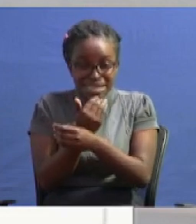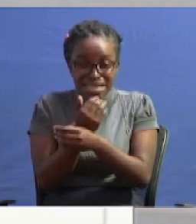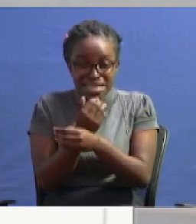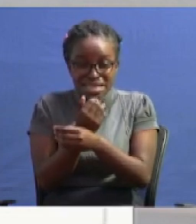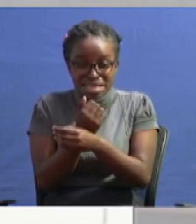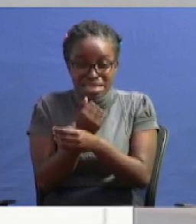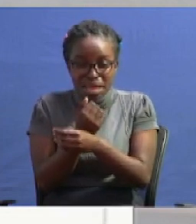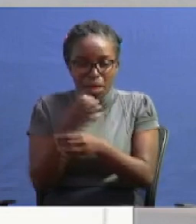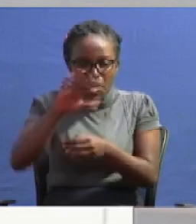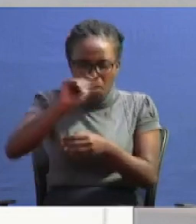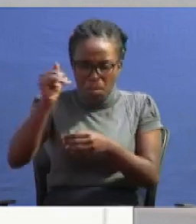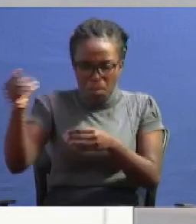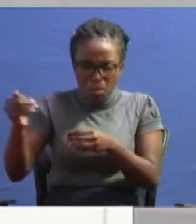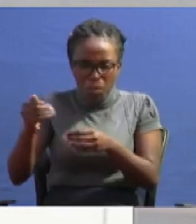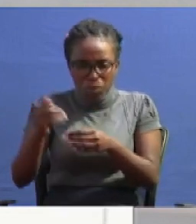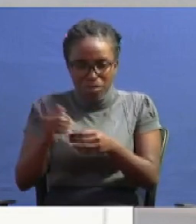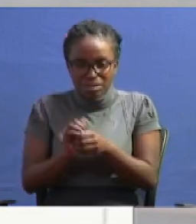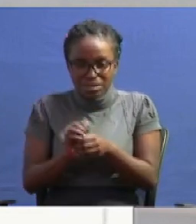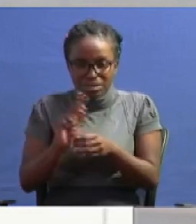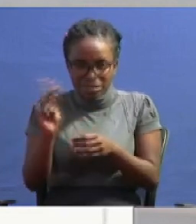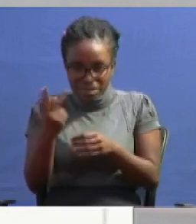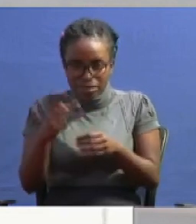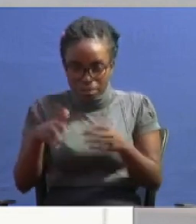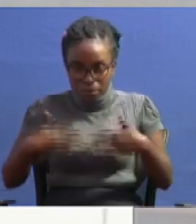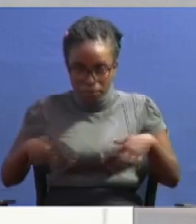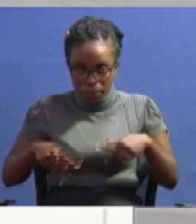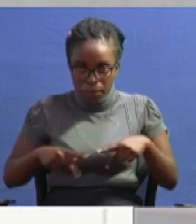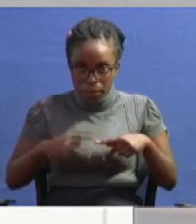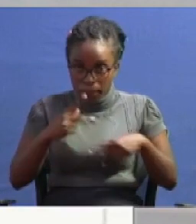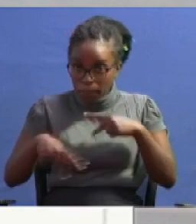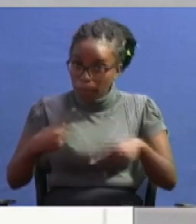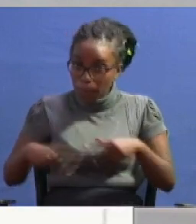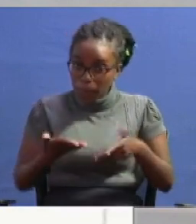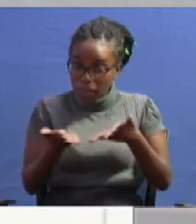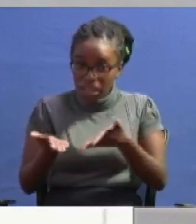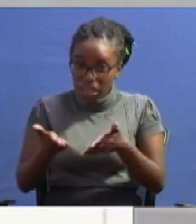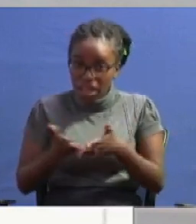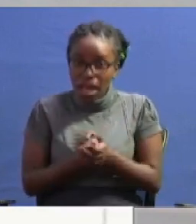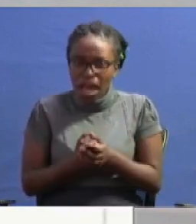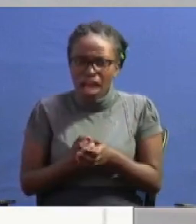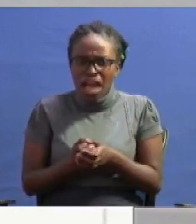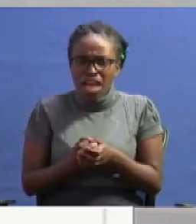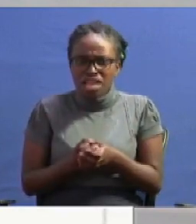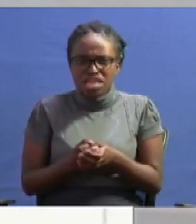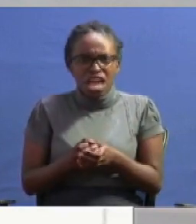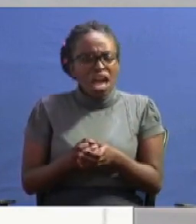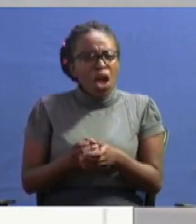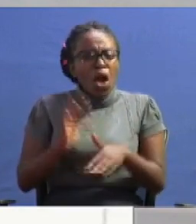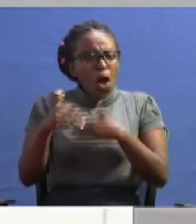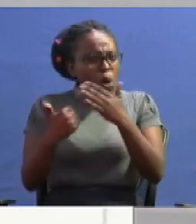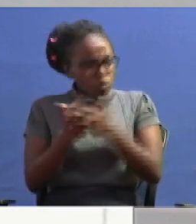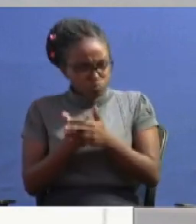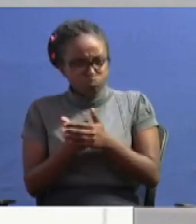Well, when you look at this now, the change and of course the change of events and now how things are now unfolding,